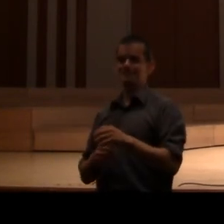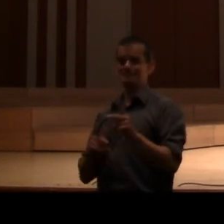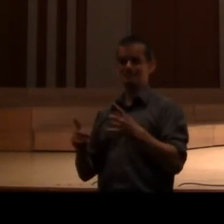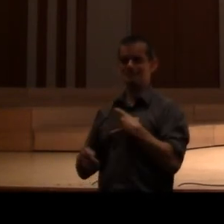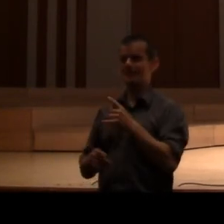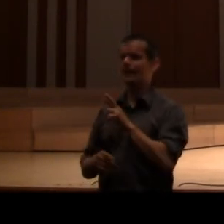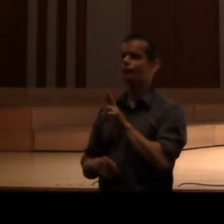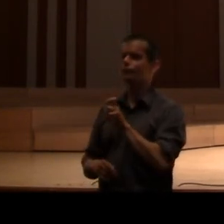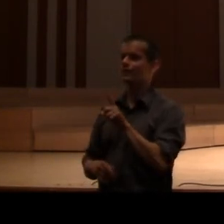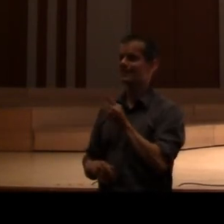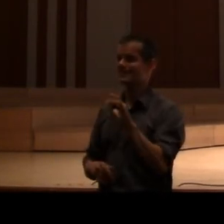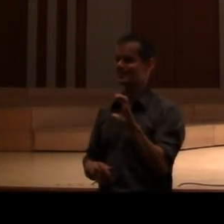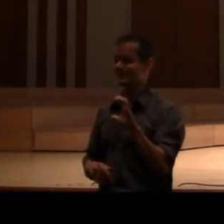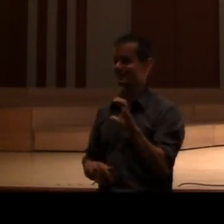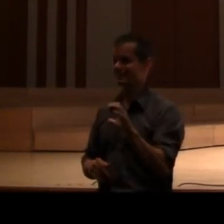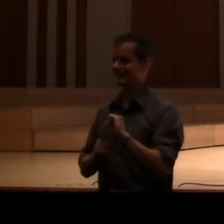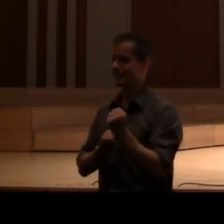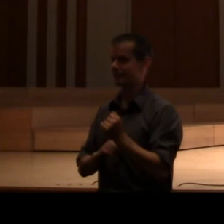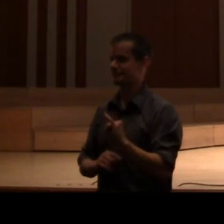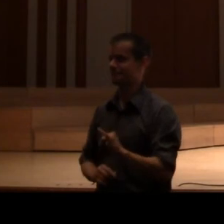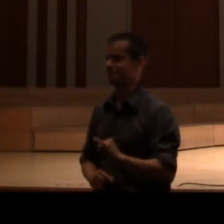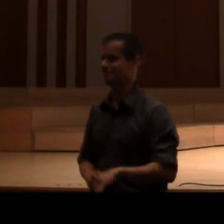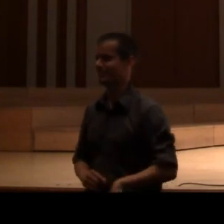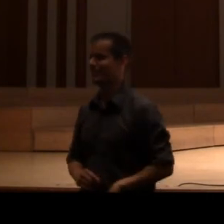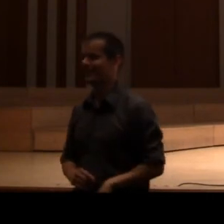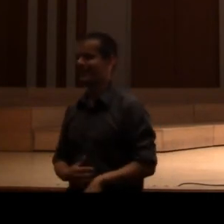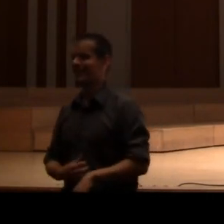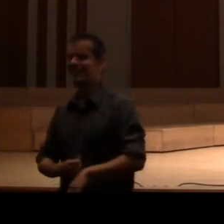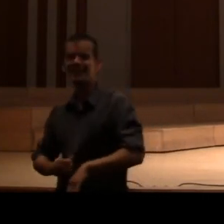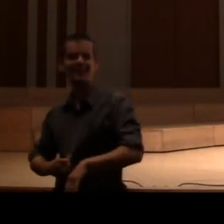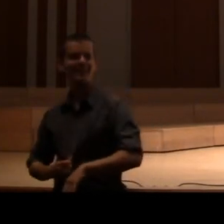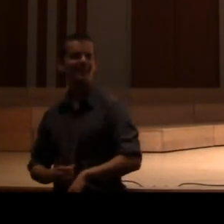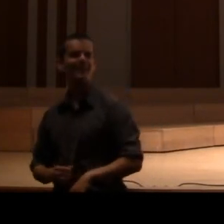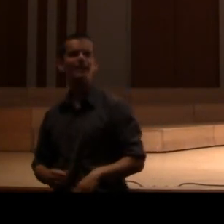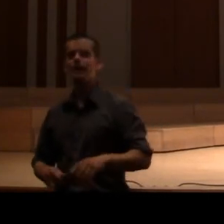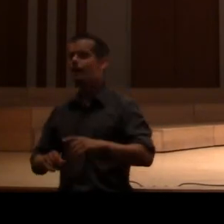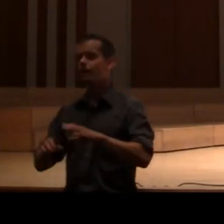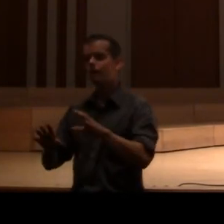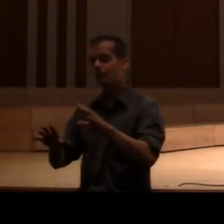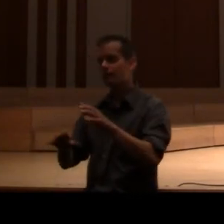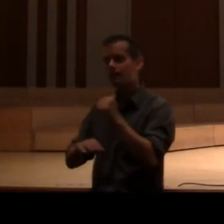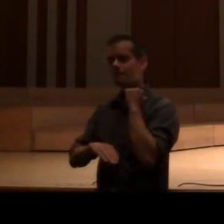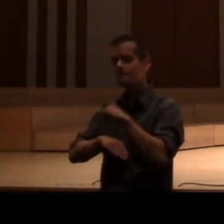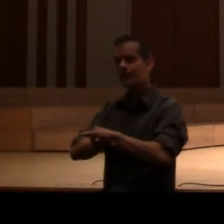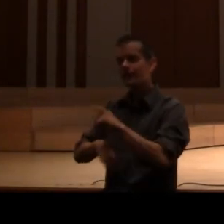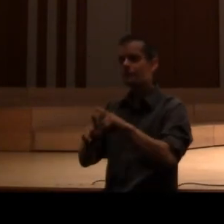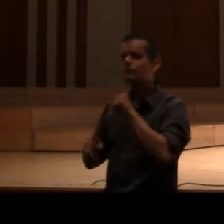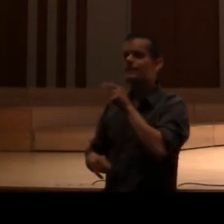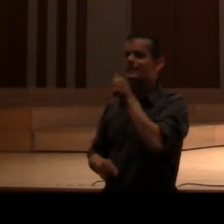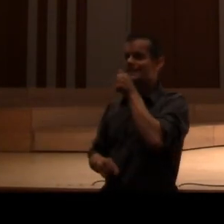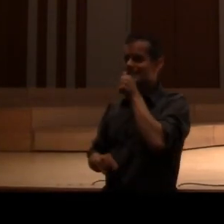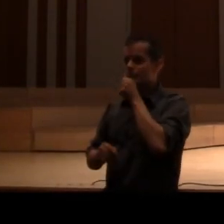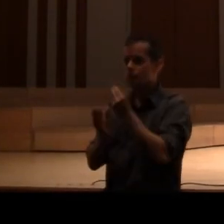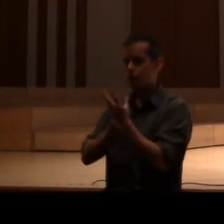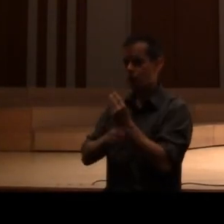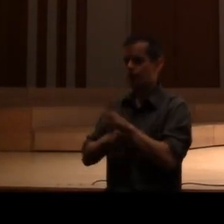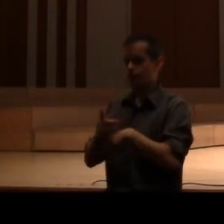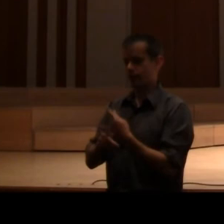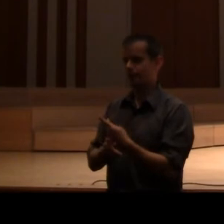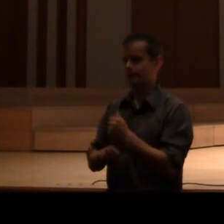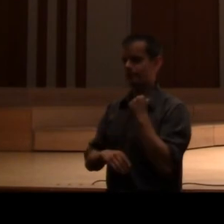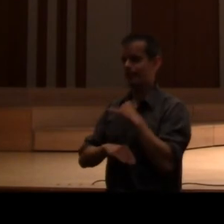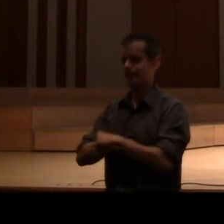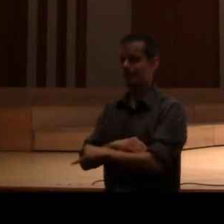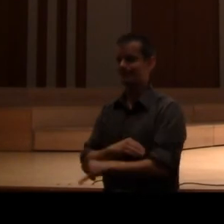realistic settings here, all right? So, a secret garden type of backyard. A secret garden type of backyard. Okay, the backyard